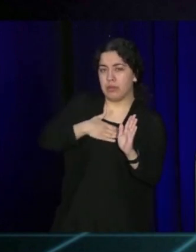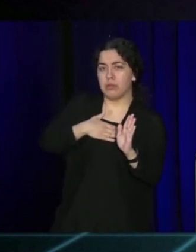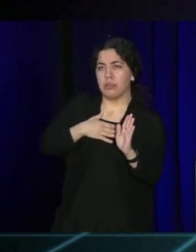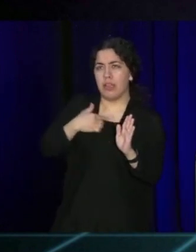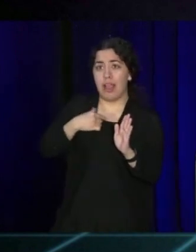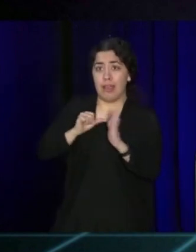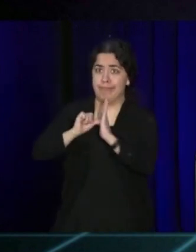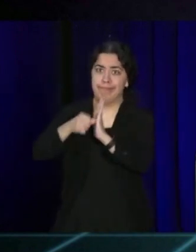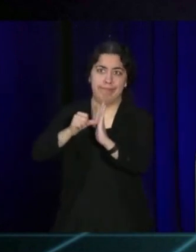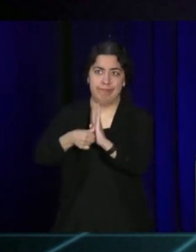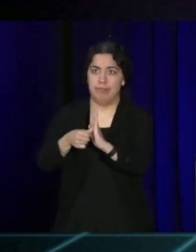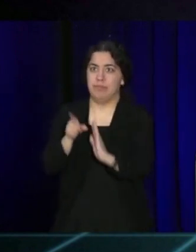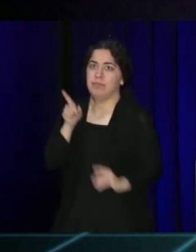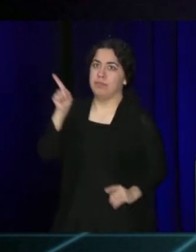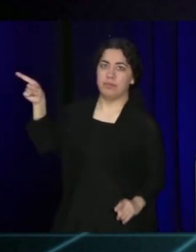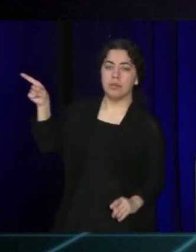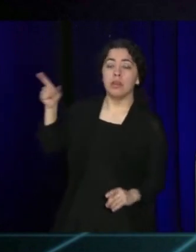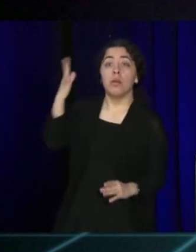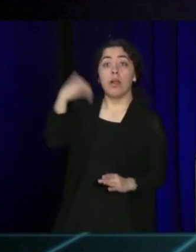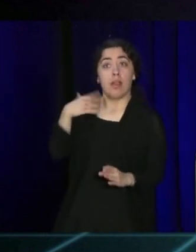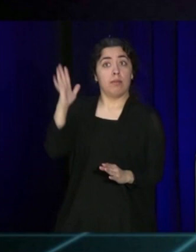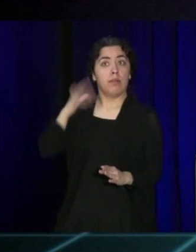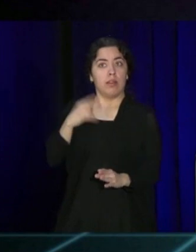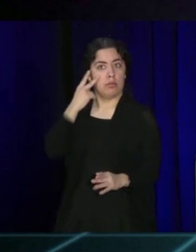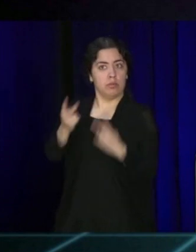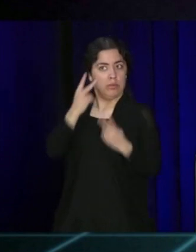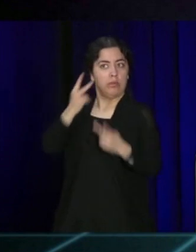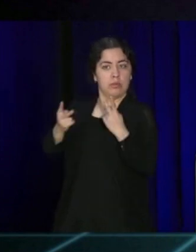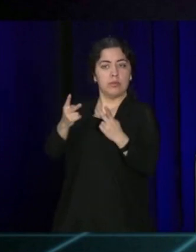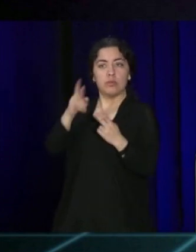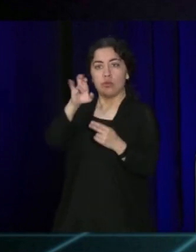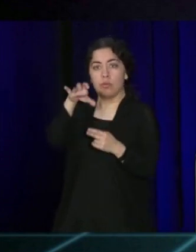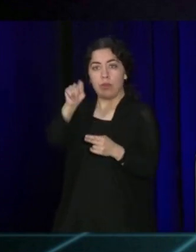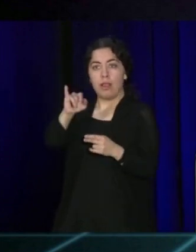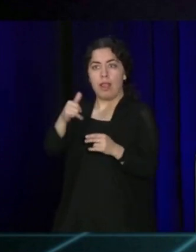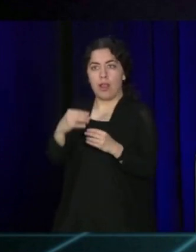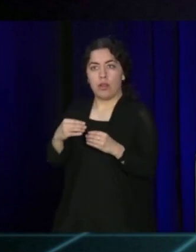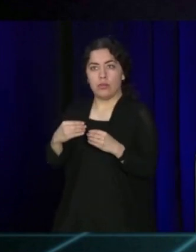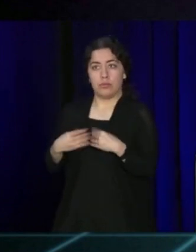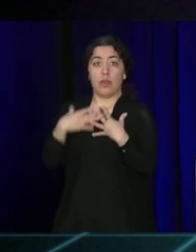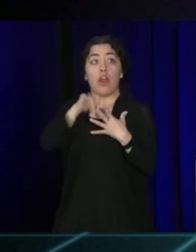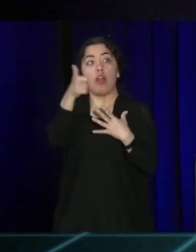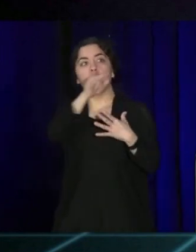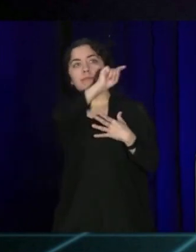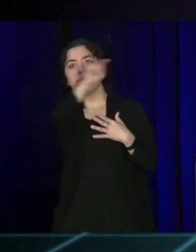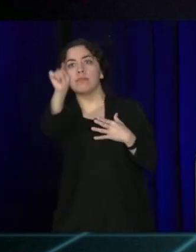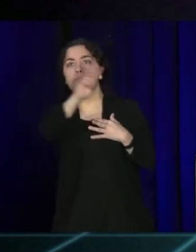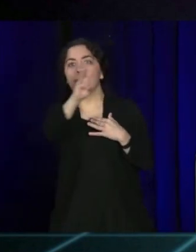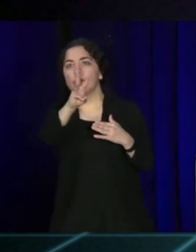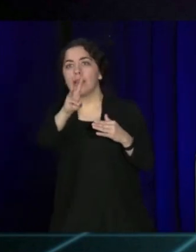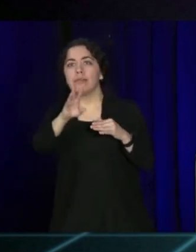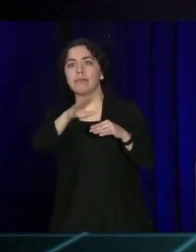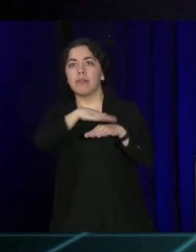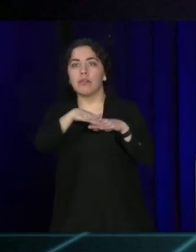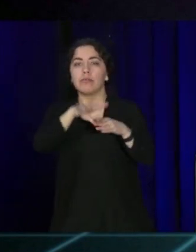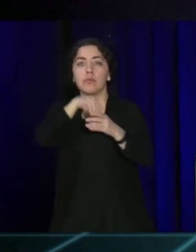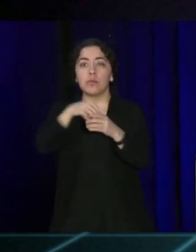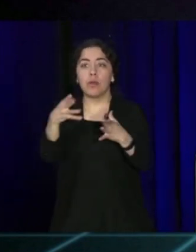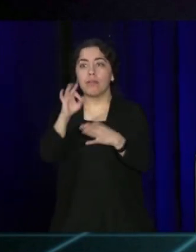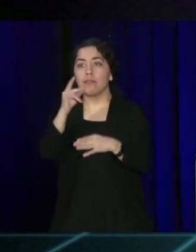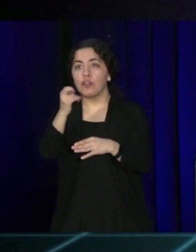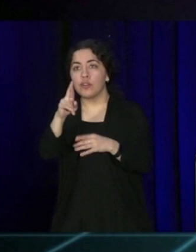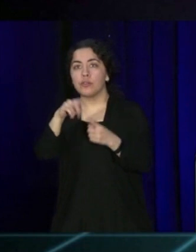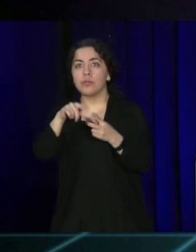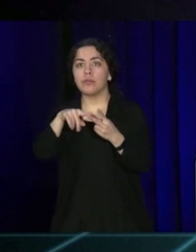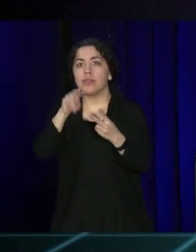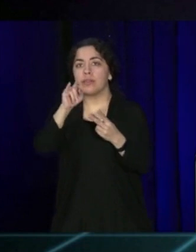more, because I saw how React inspired other platforms, and that includes Flutter, also native